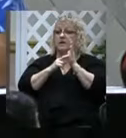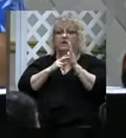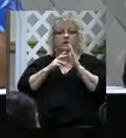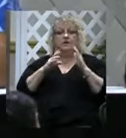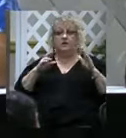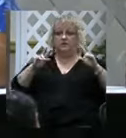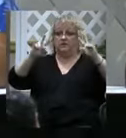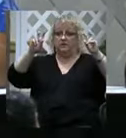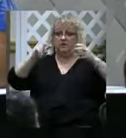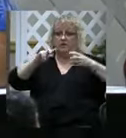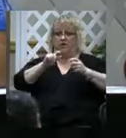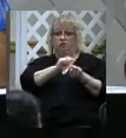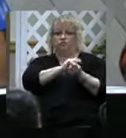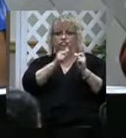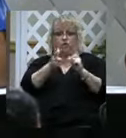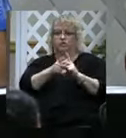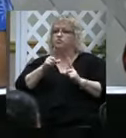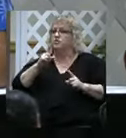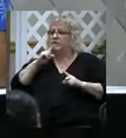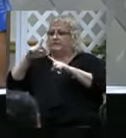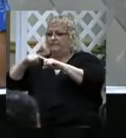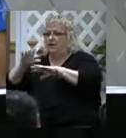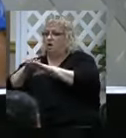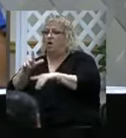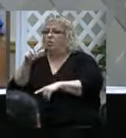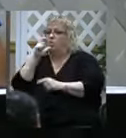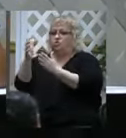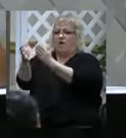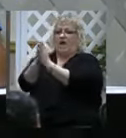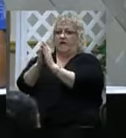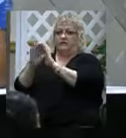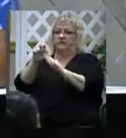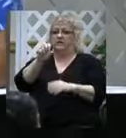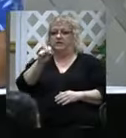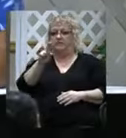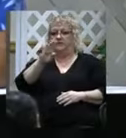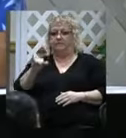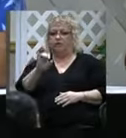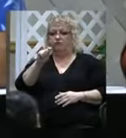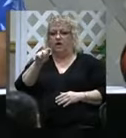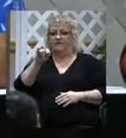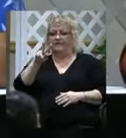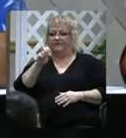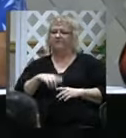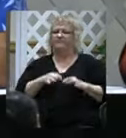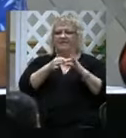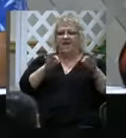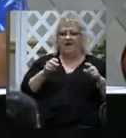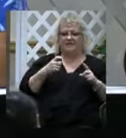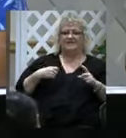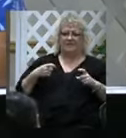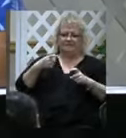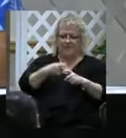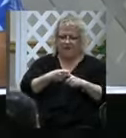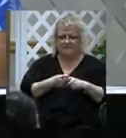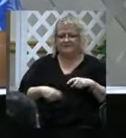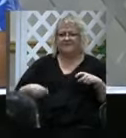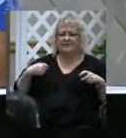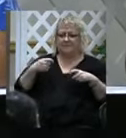this whole topic is very subjective, right? I always give an example, especially in languages like Spanish, where you can have a